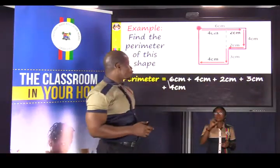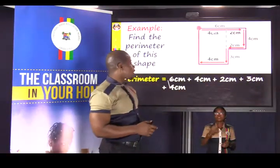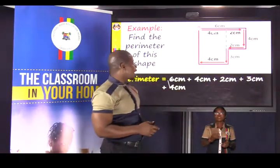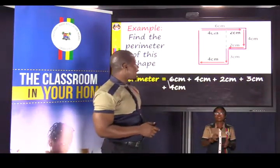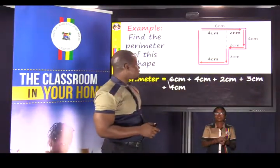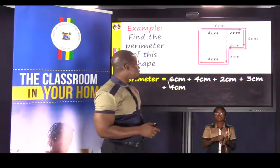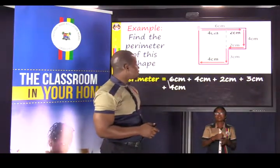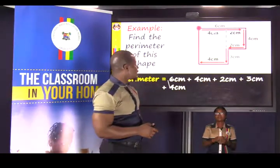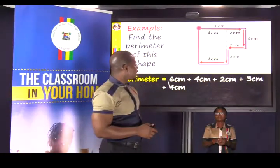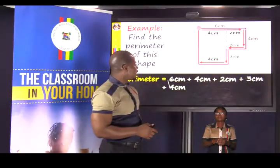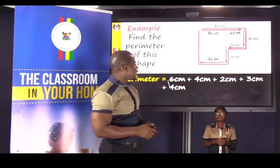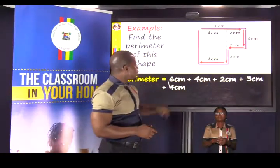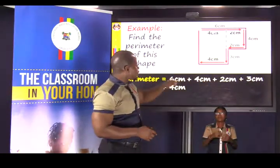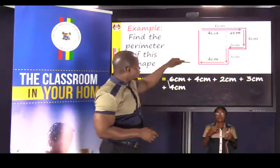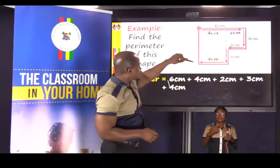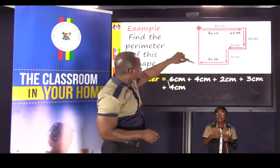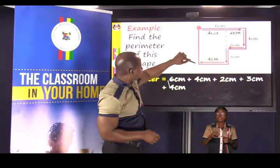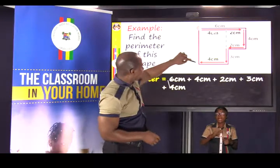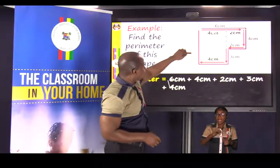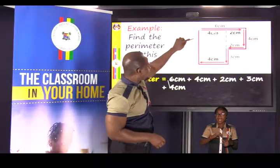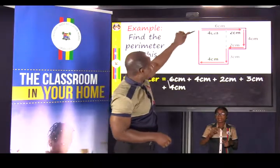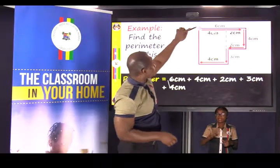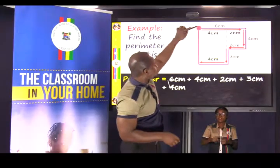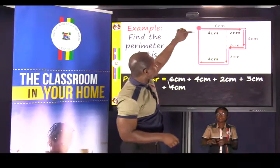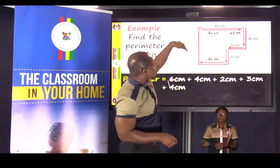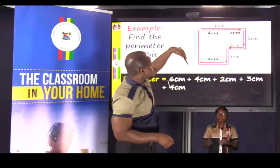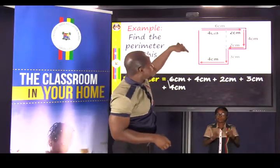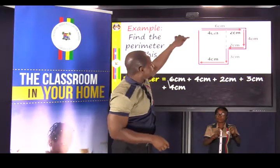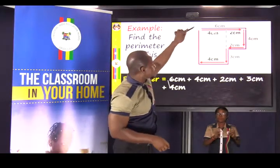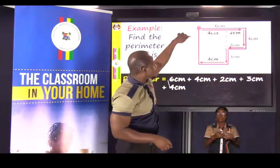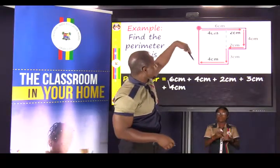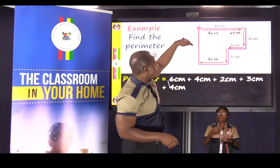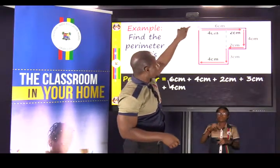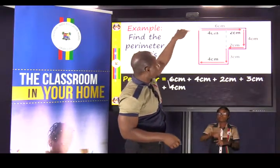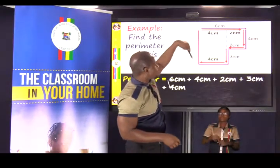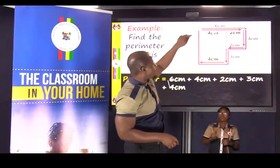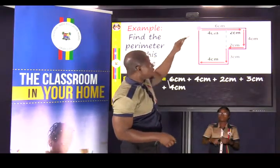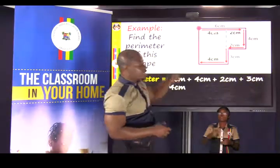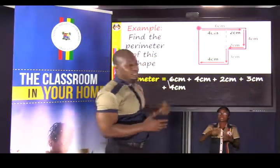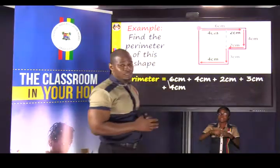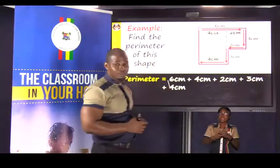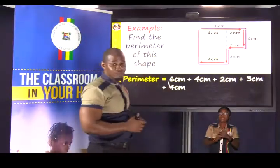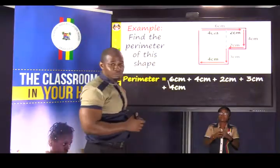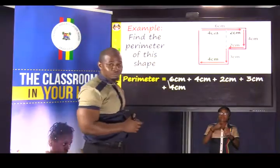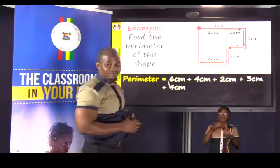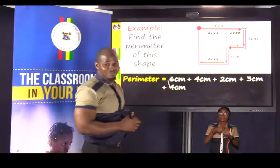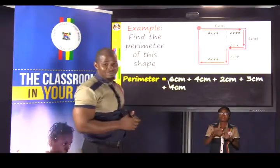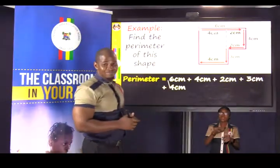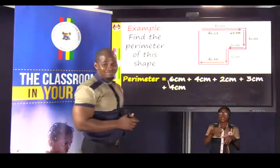added it to what I have. But I need to move from here back to the starting point. So how do we go about that?